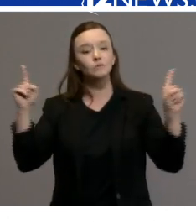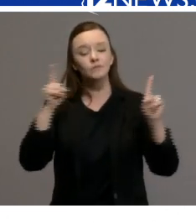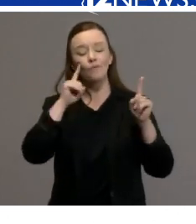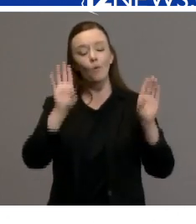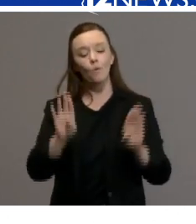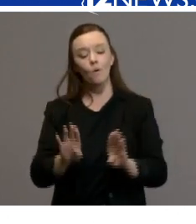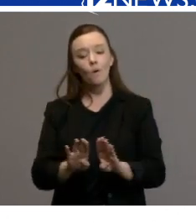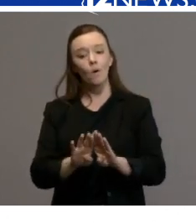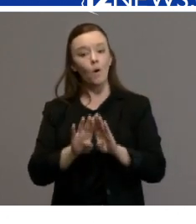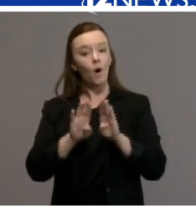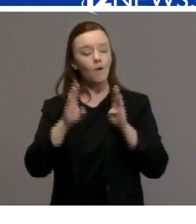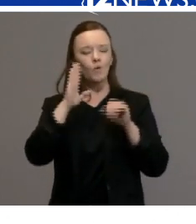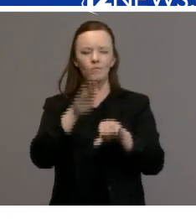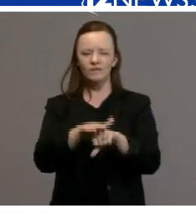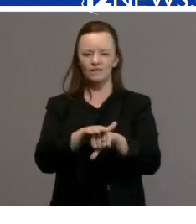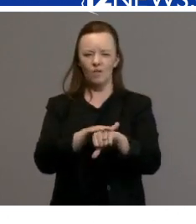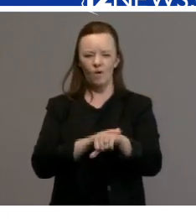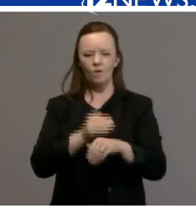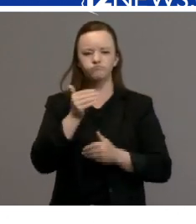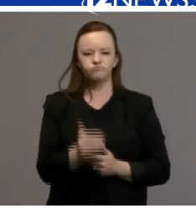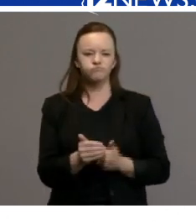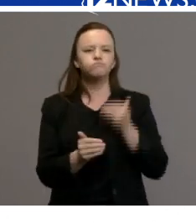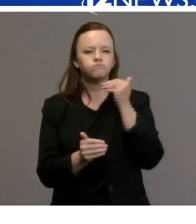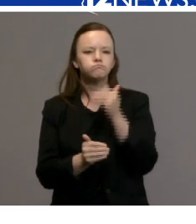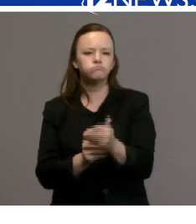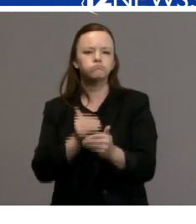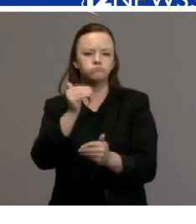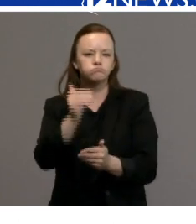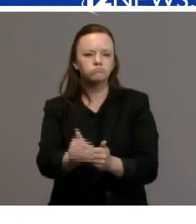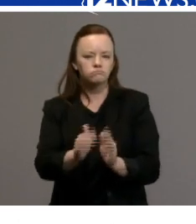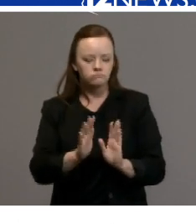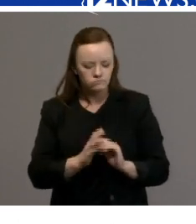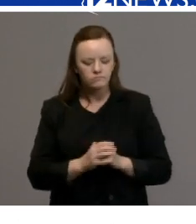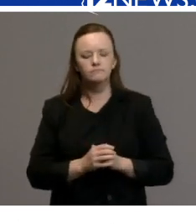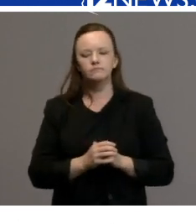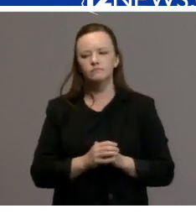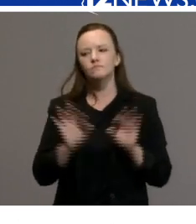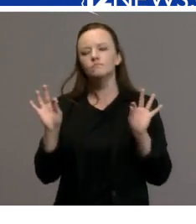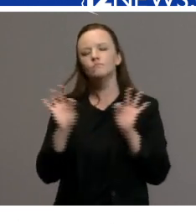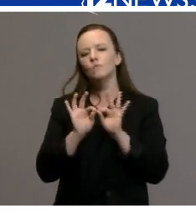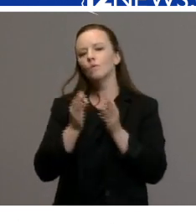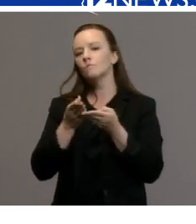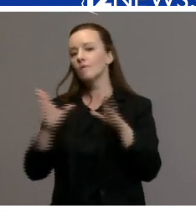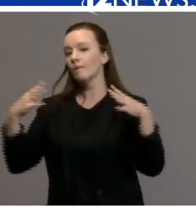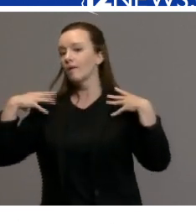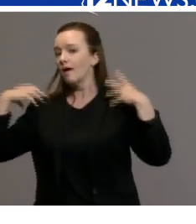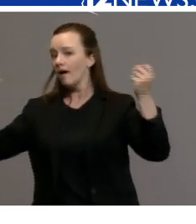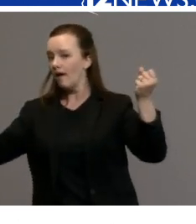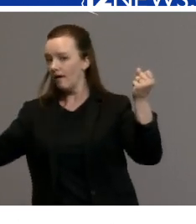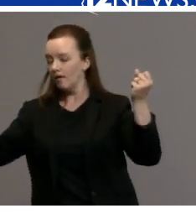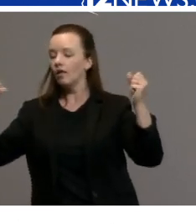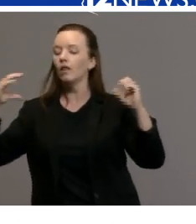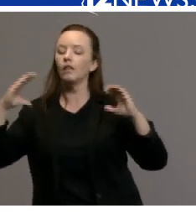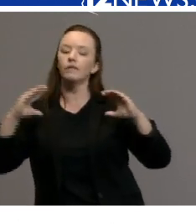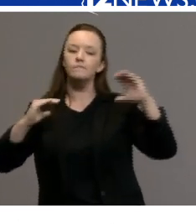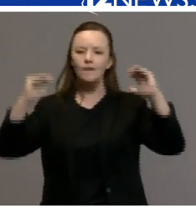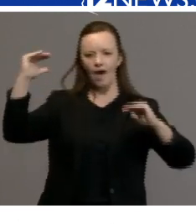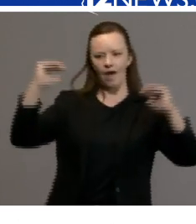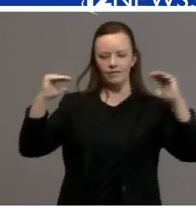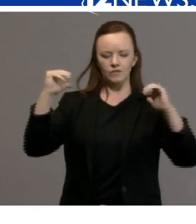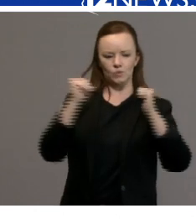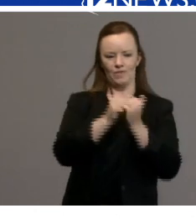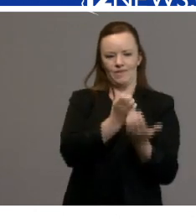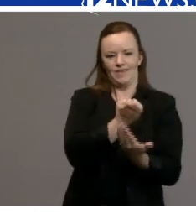this pandemic. We're going to balance public health with returning stronger and believe we can do both safely